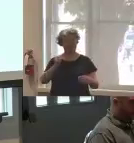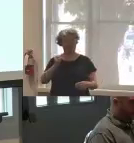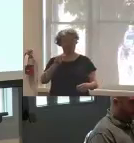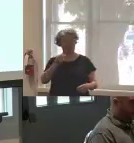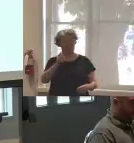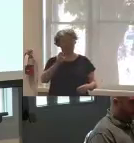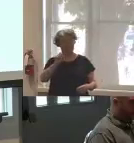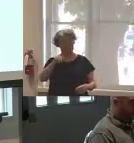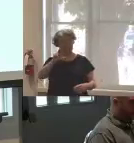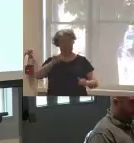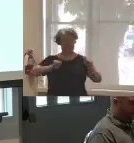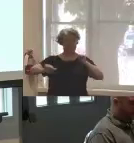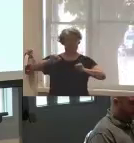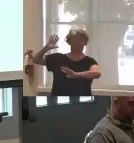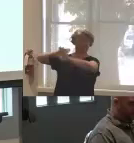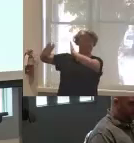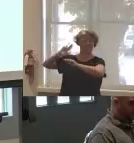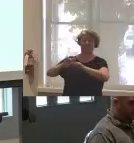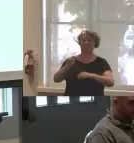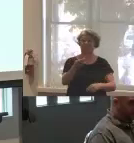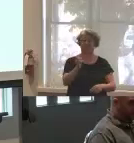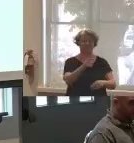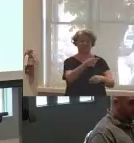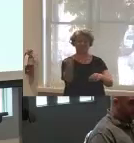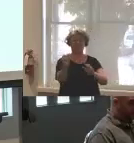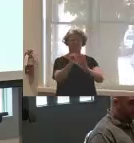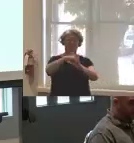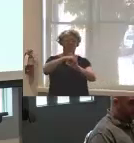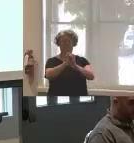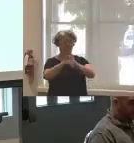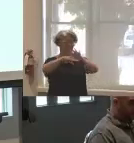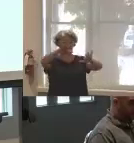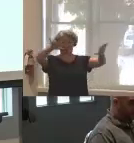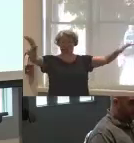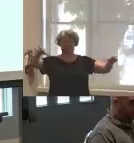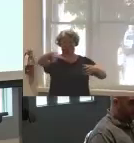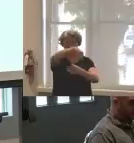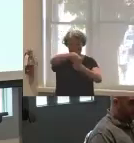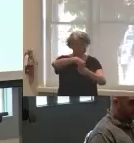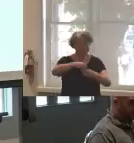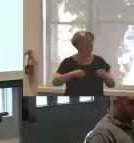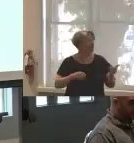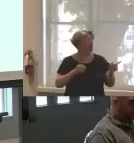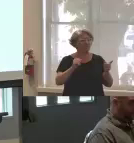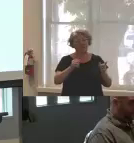a pronouns to address the characters in his place. So this is not new. This is not some new creation by, queer and trans people in our